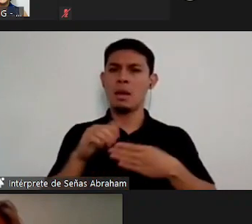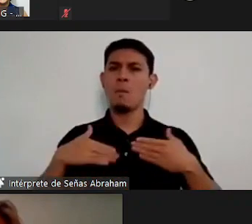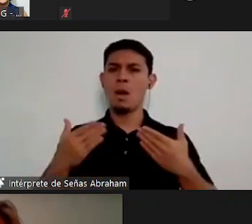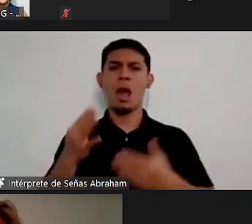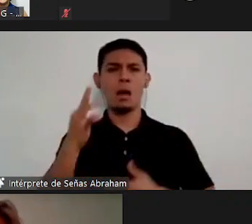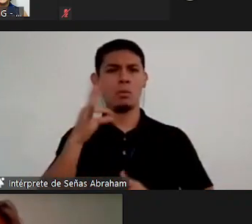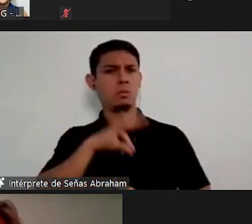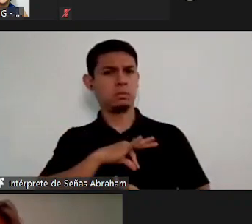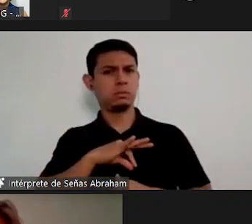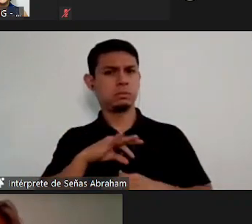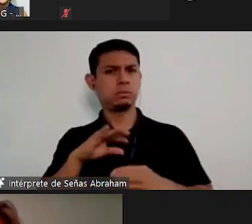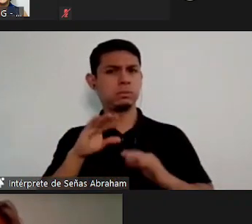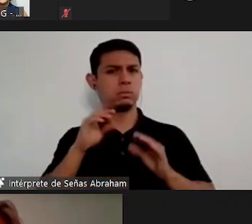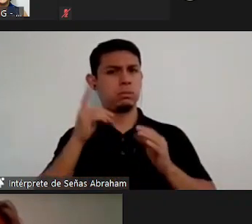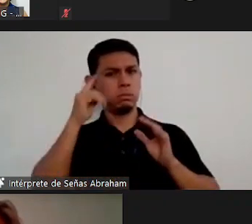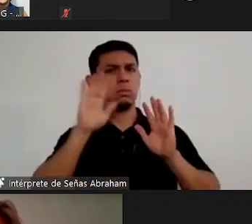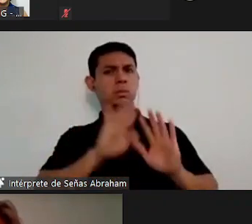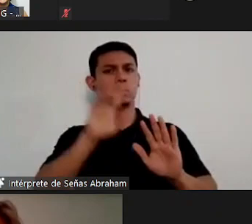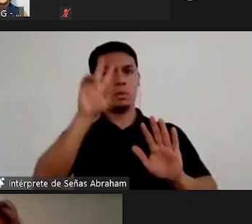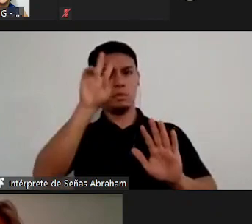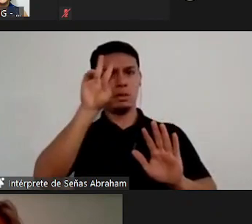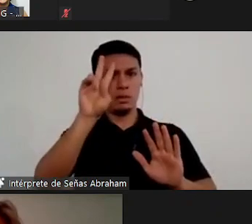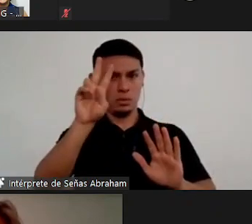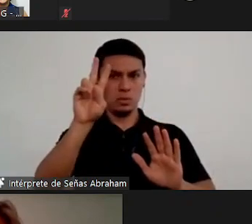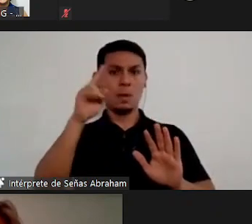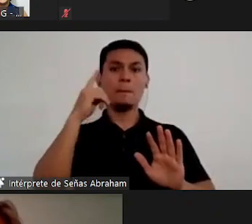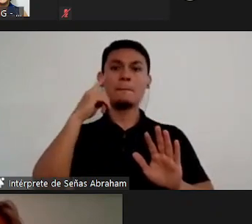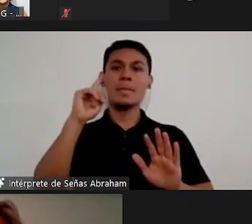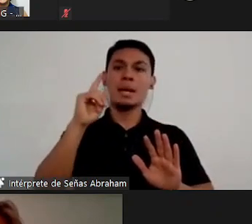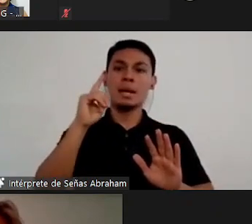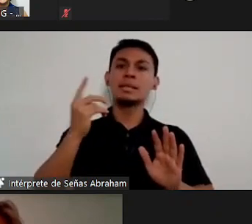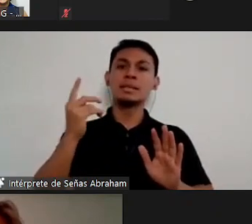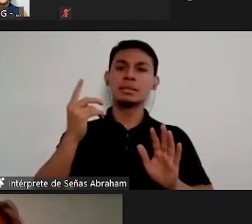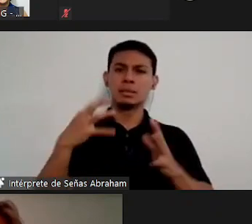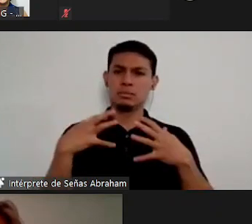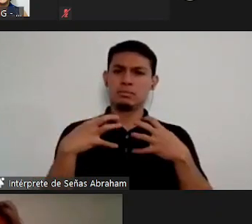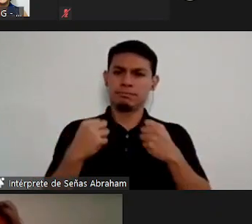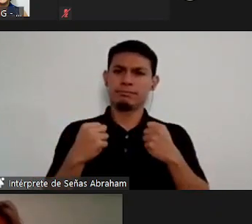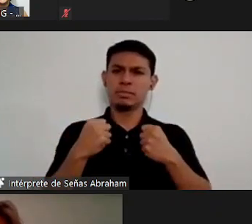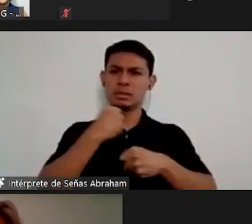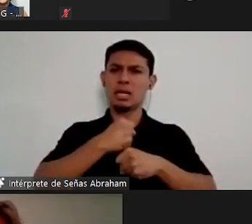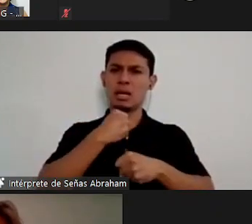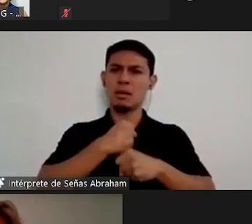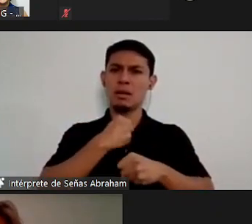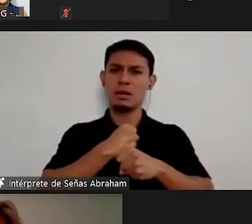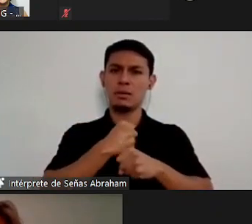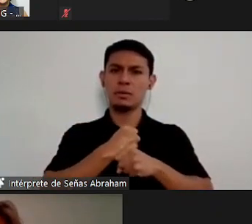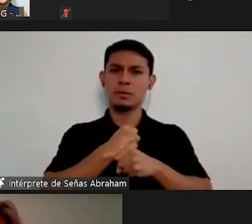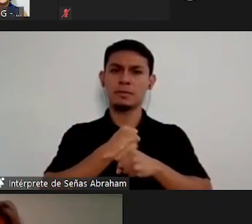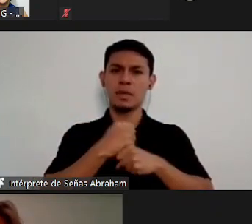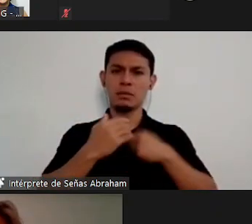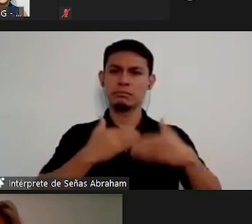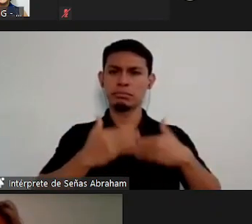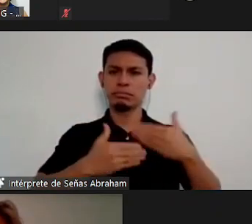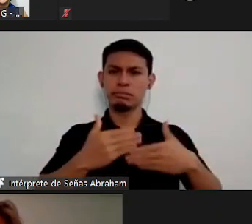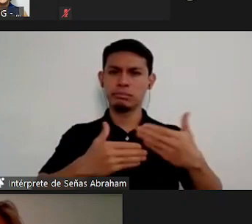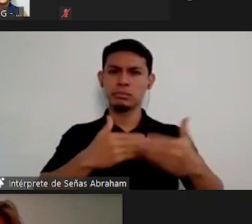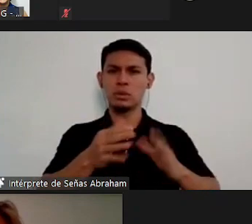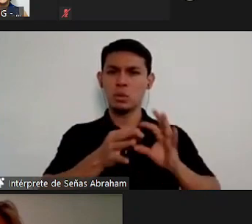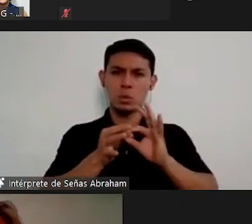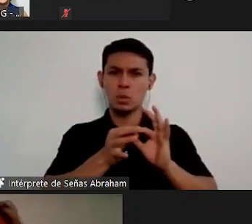practices that we can take advantage of in order to also strengthen the work